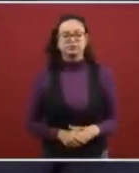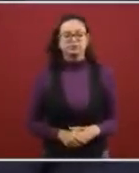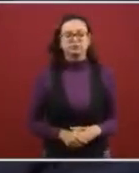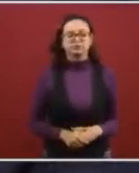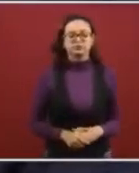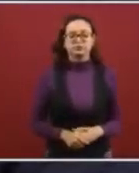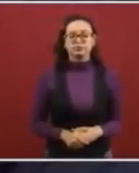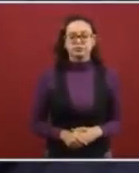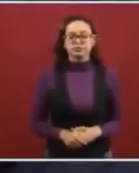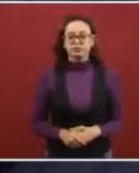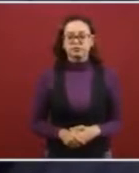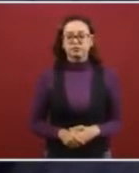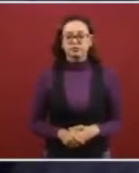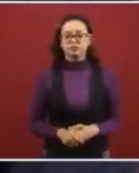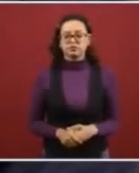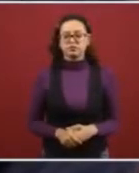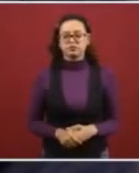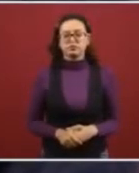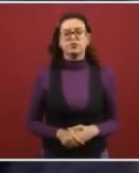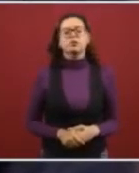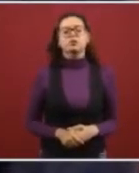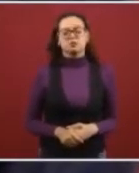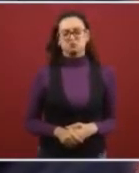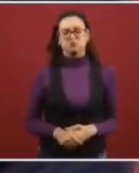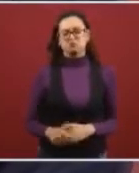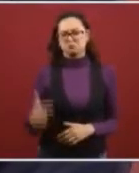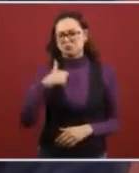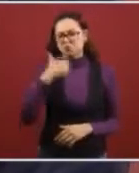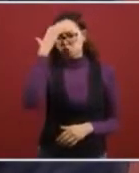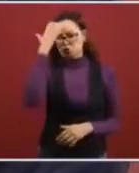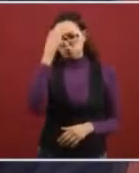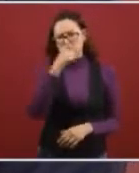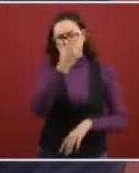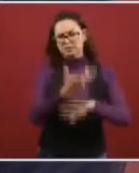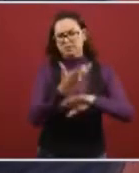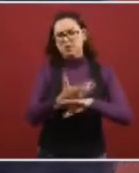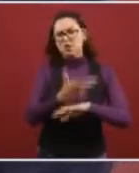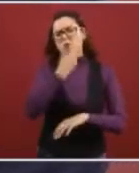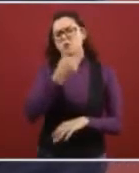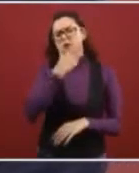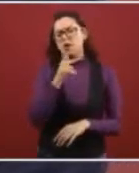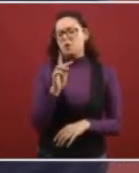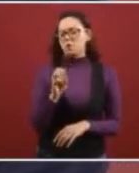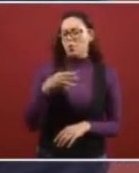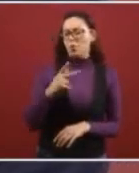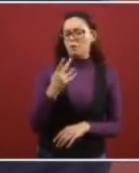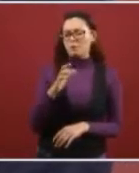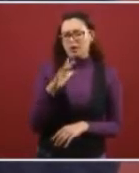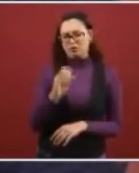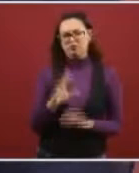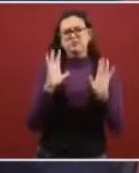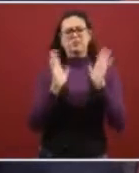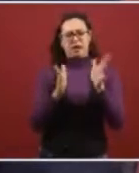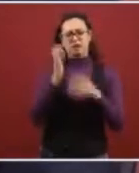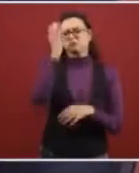U.S. Conozco al secretario de Estado. I already know the Secretary señor Pompeo, of State, Pompeo.